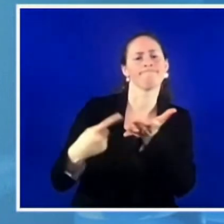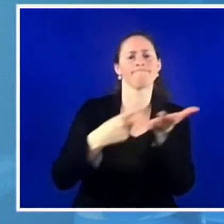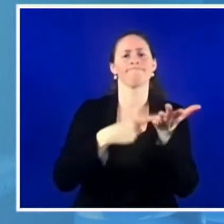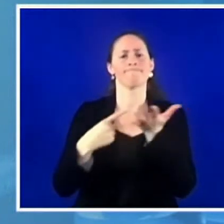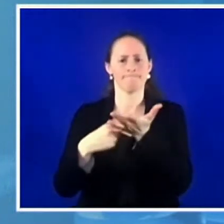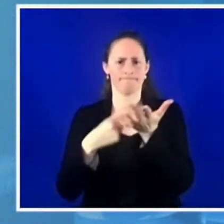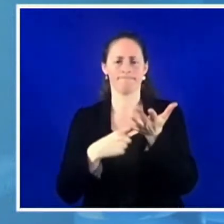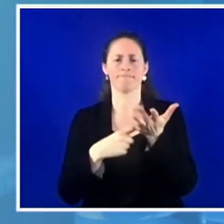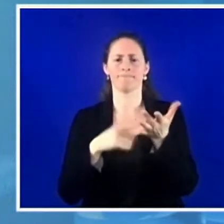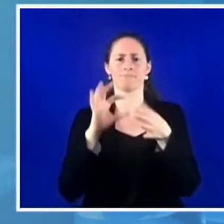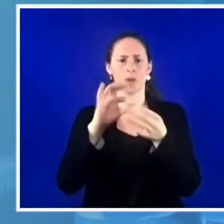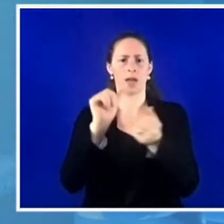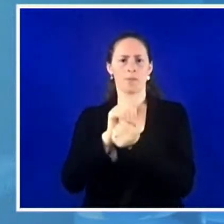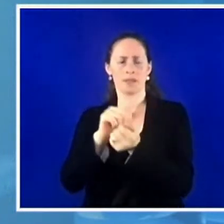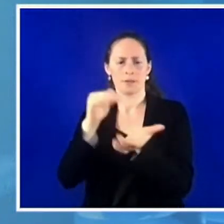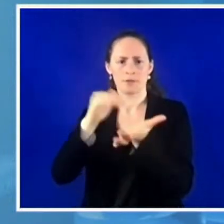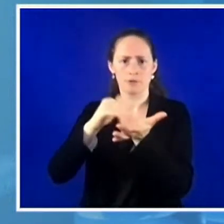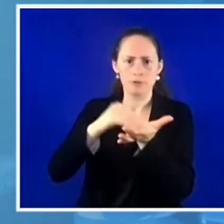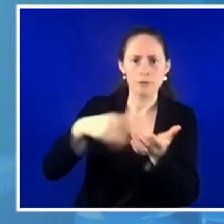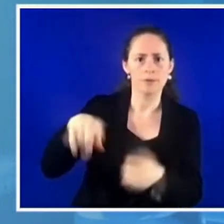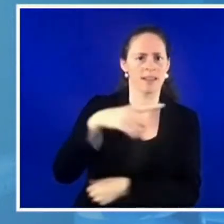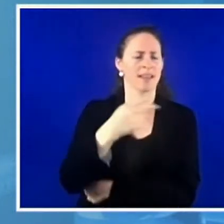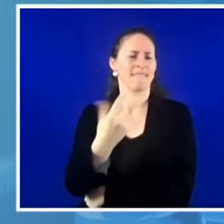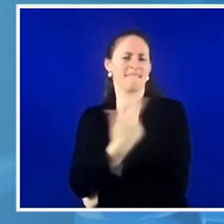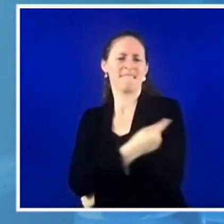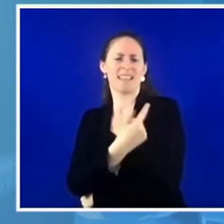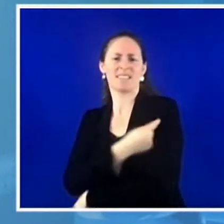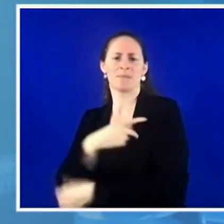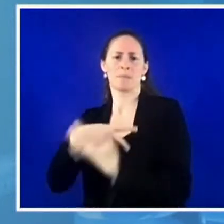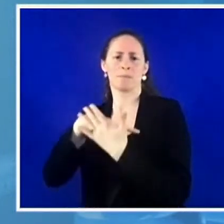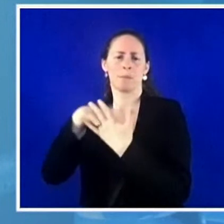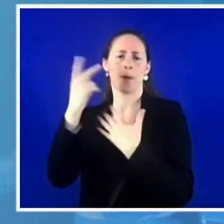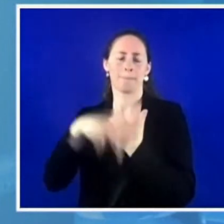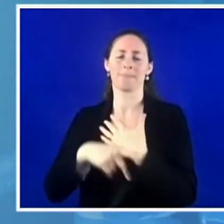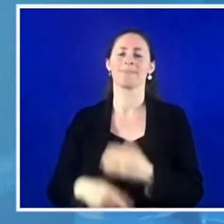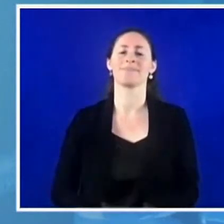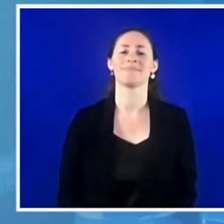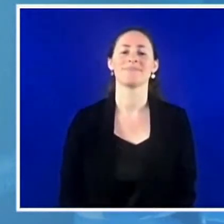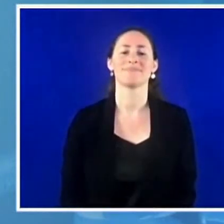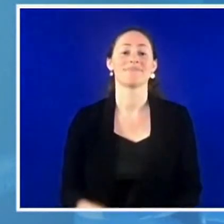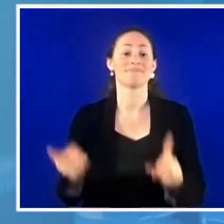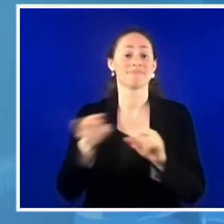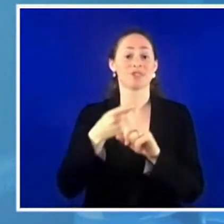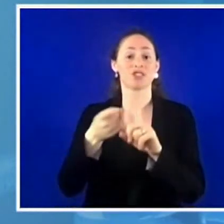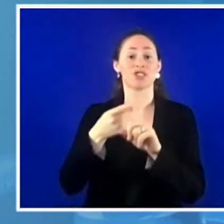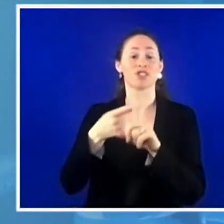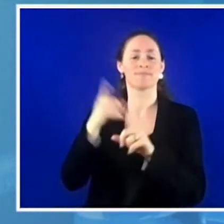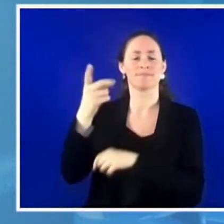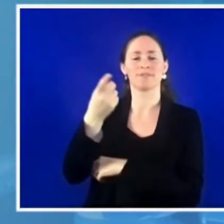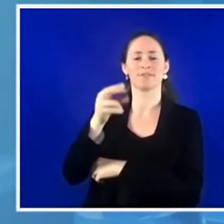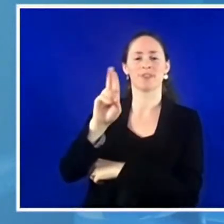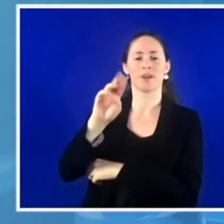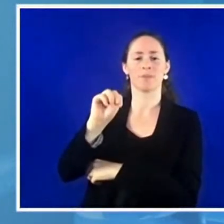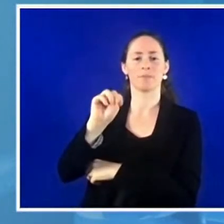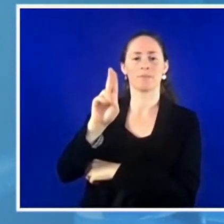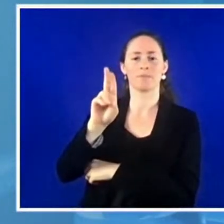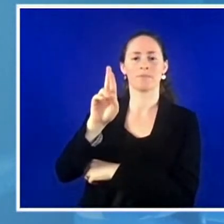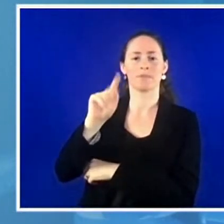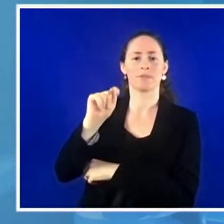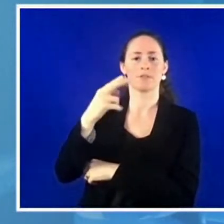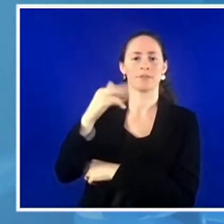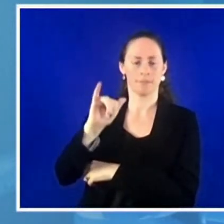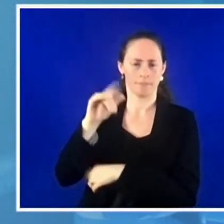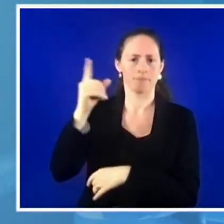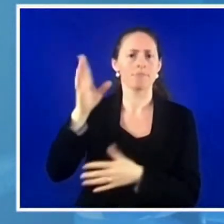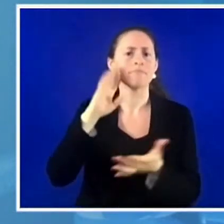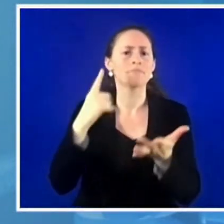First, Dr. Murthy on the role of primary care providers in vaccine education and countering misinformation.